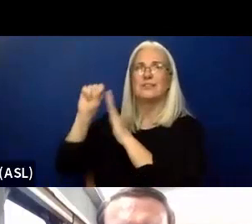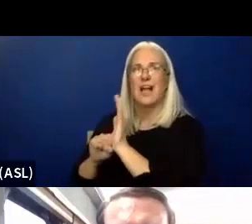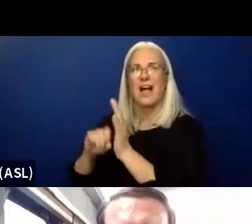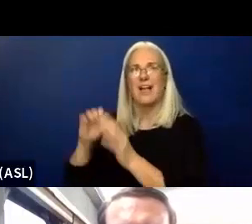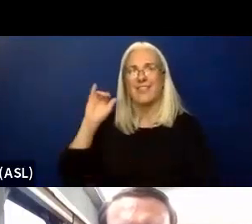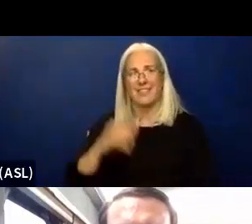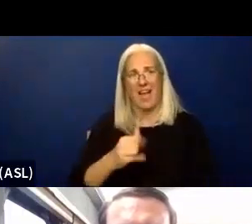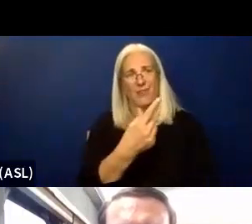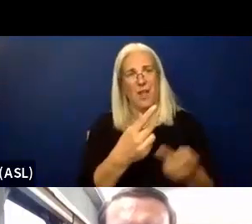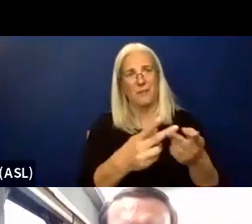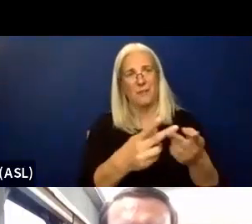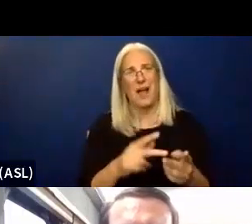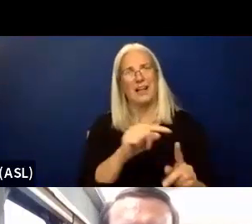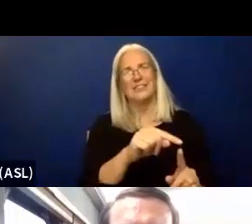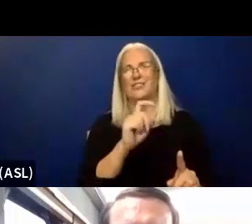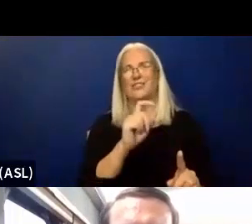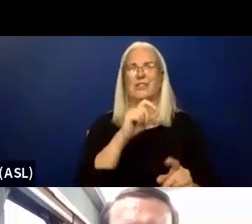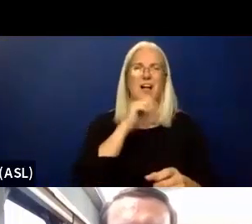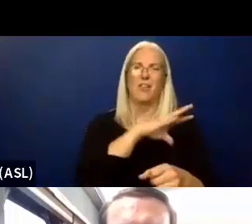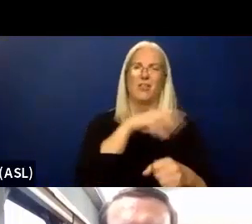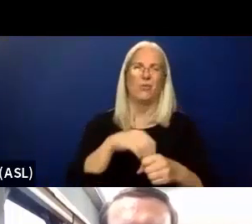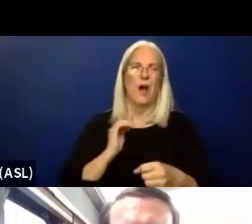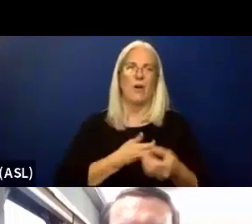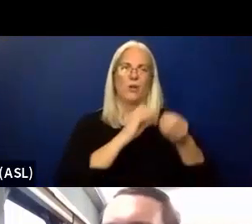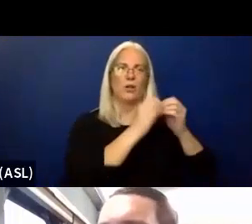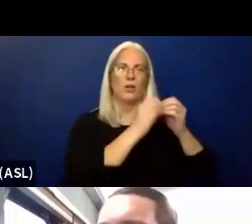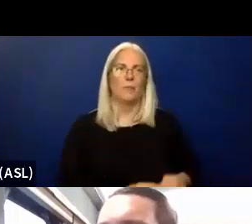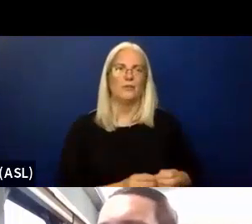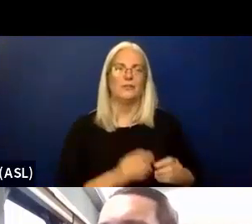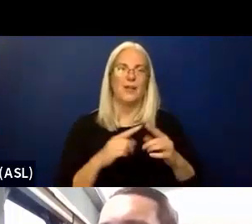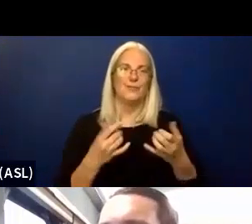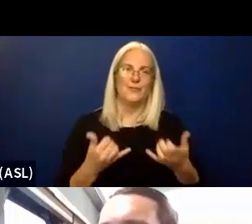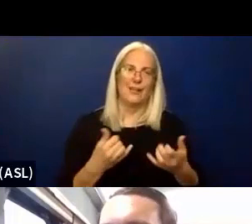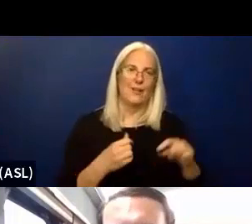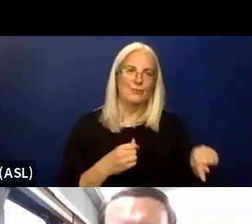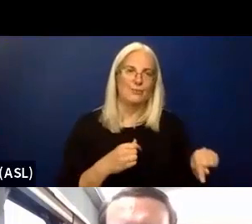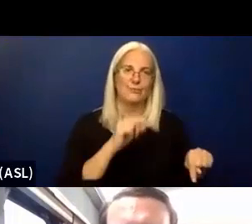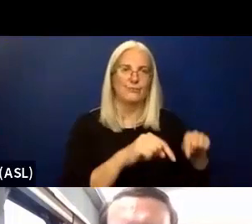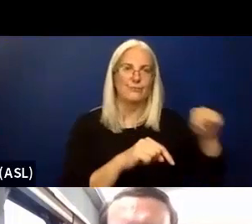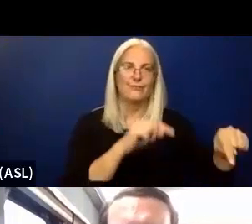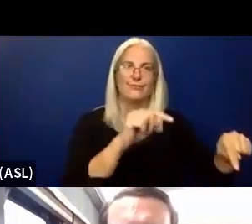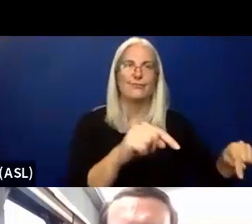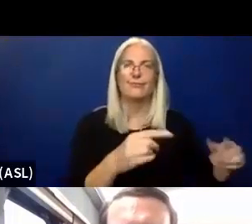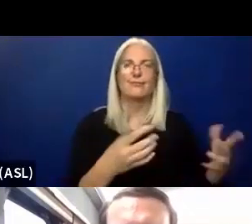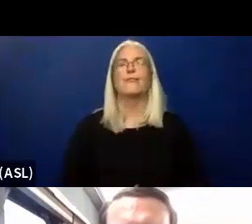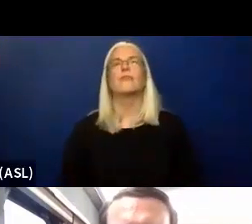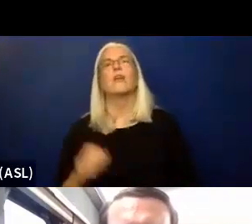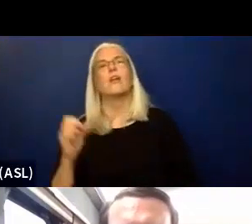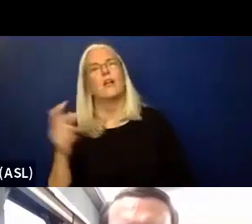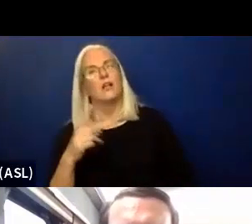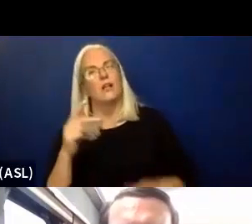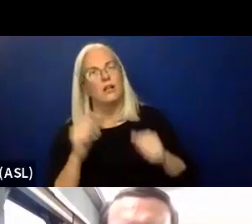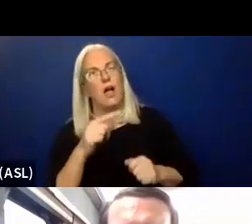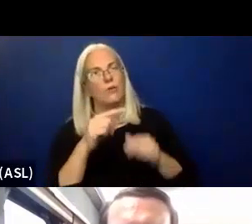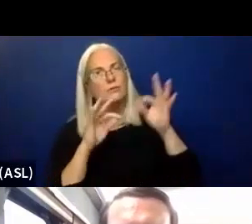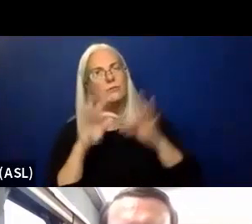us. And just as a follow, could you speak a little more about you're saying you're going to have